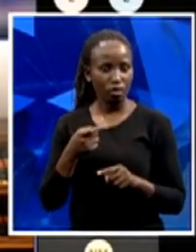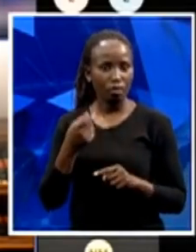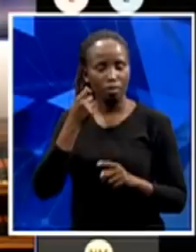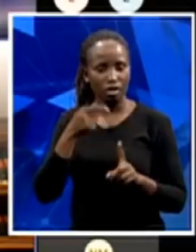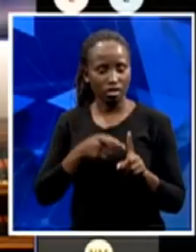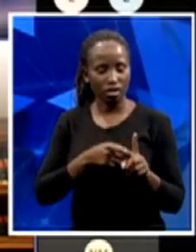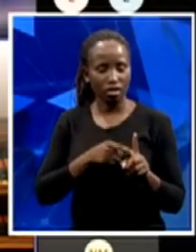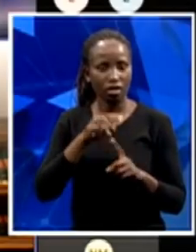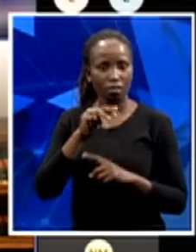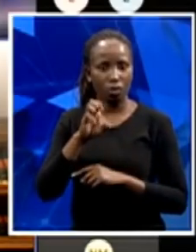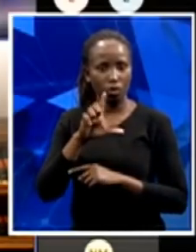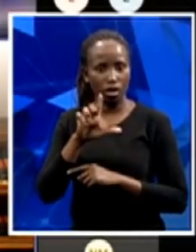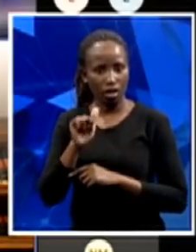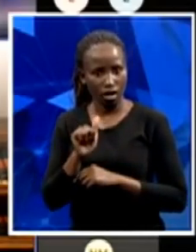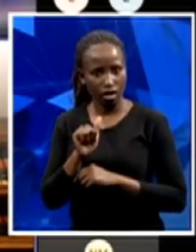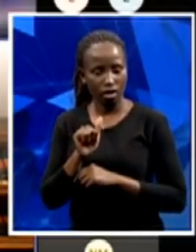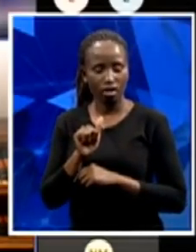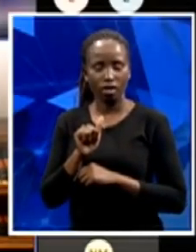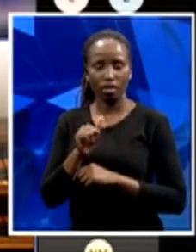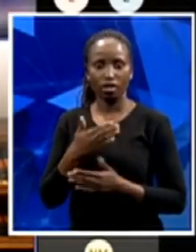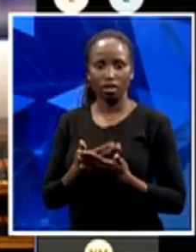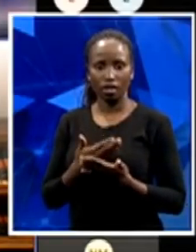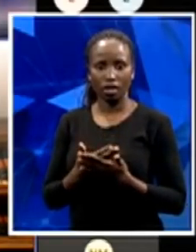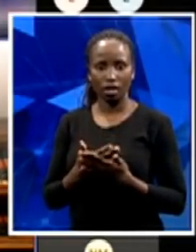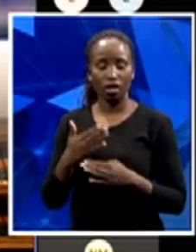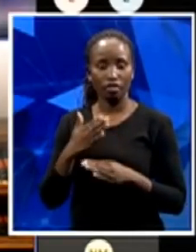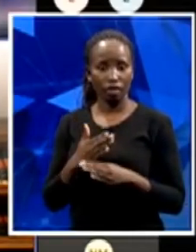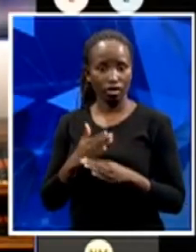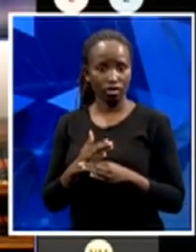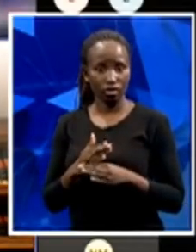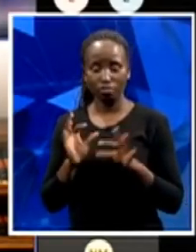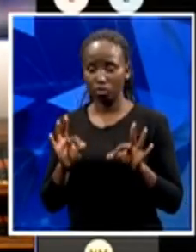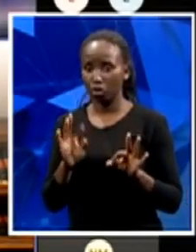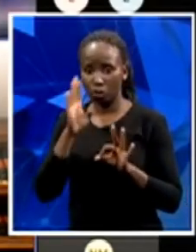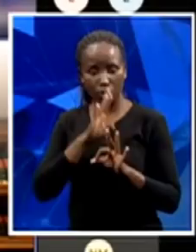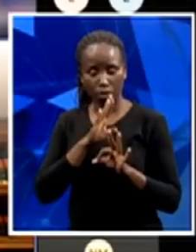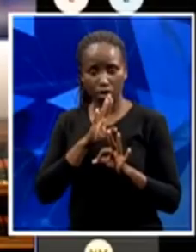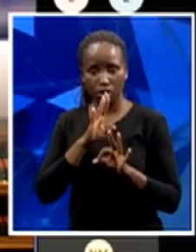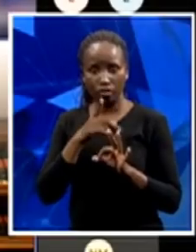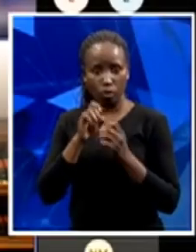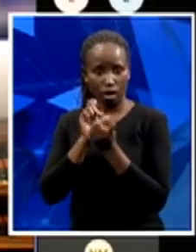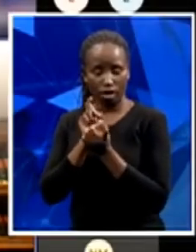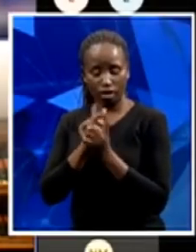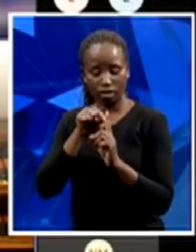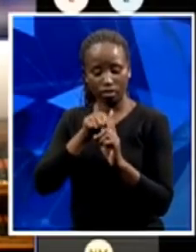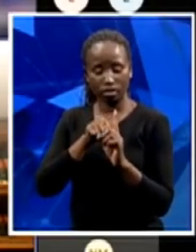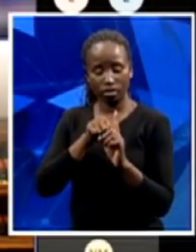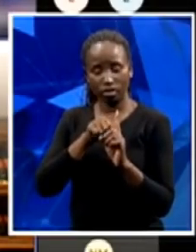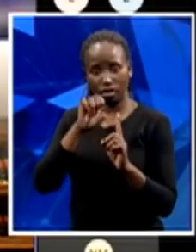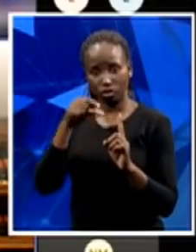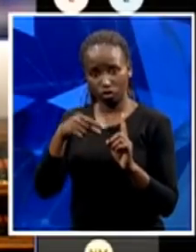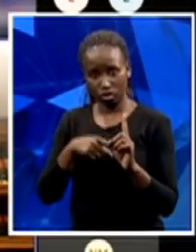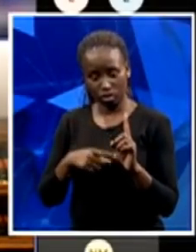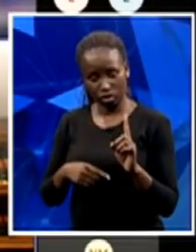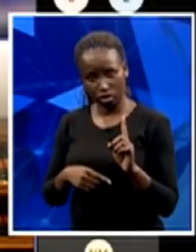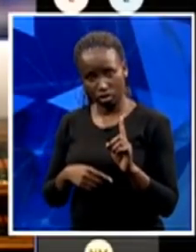rendered dysfunctional in the absence of the Secretary-General. The language used in section 16.9 is clear.